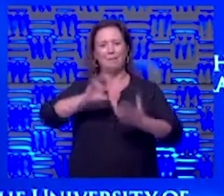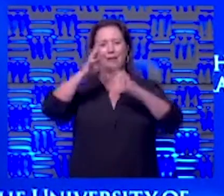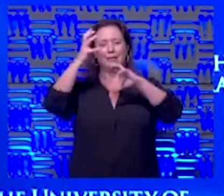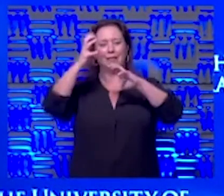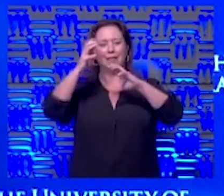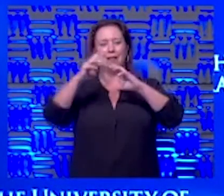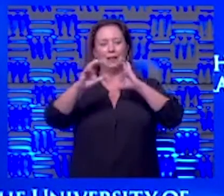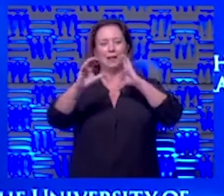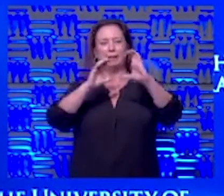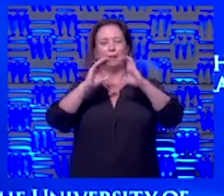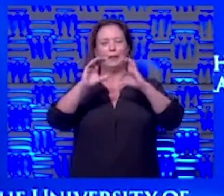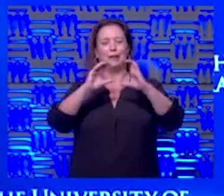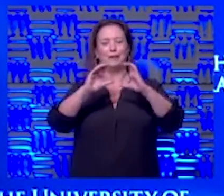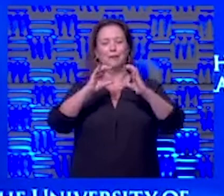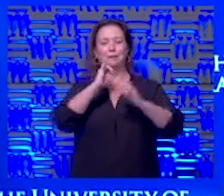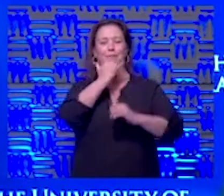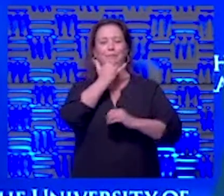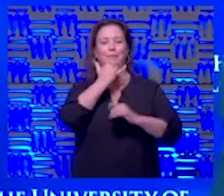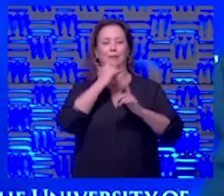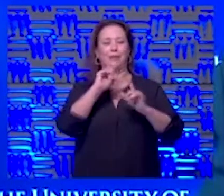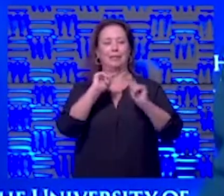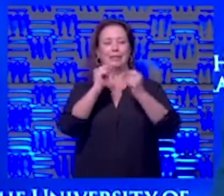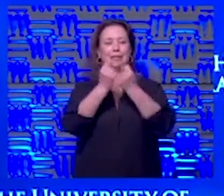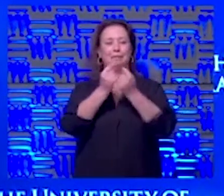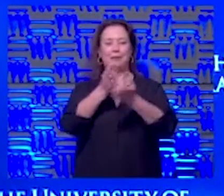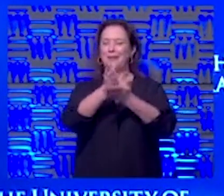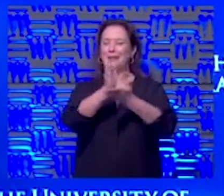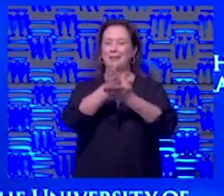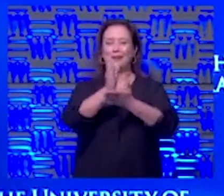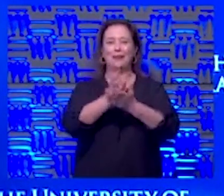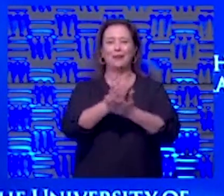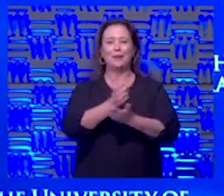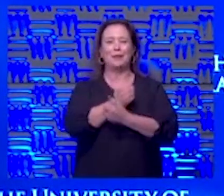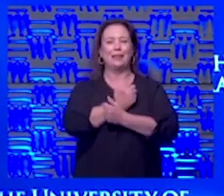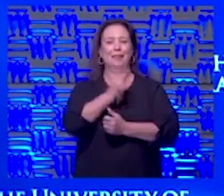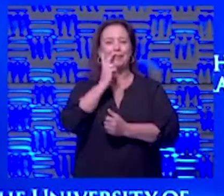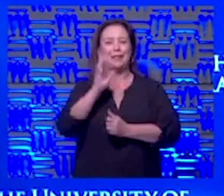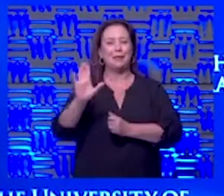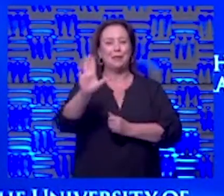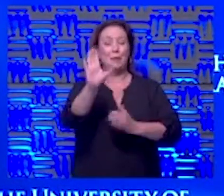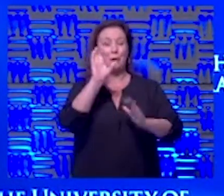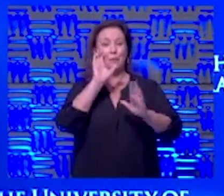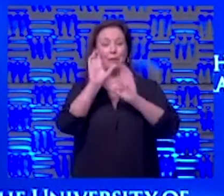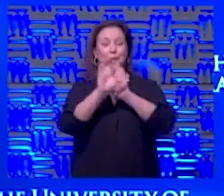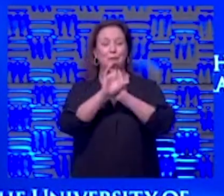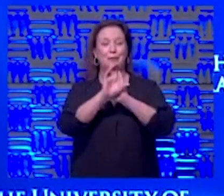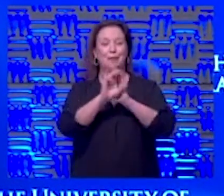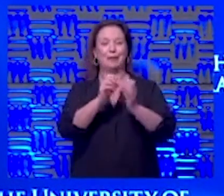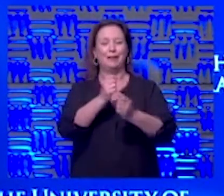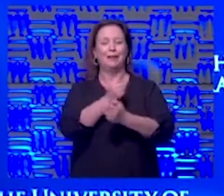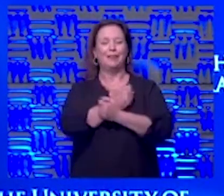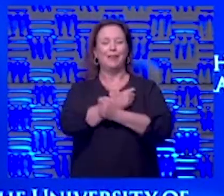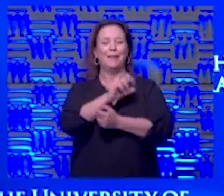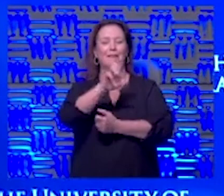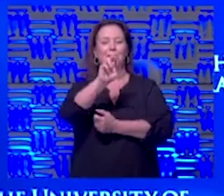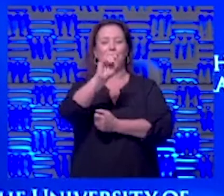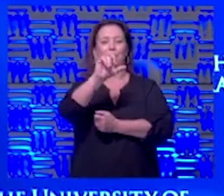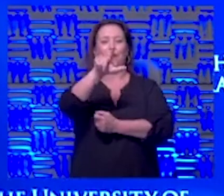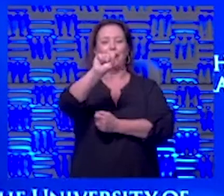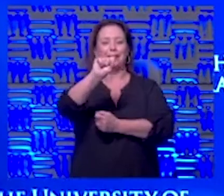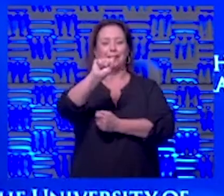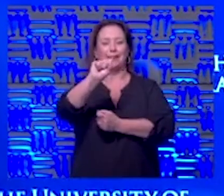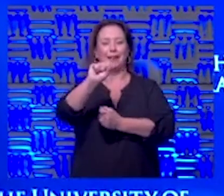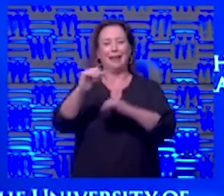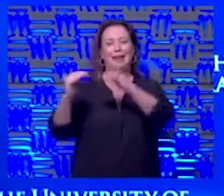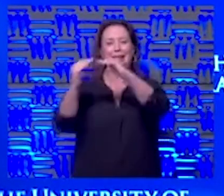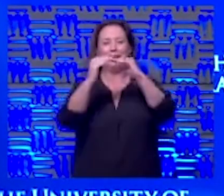of a communication gap with the team, but that's all right. We love seeing these pictures, love the Royals. We're an equal